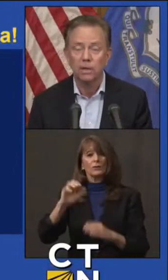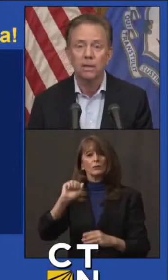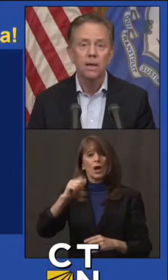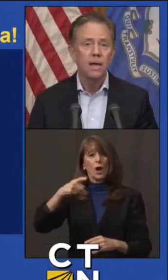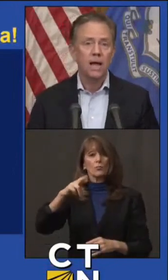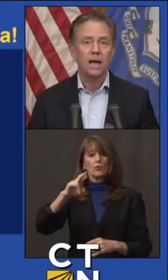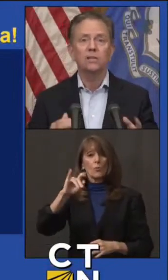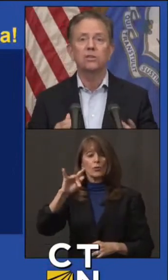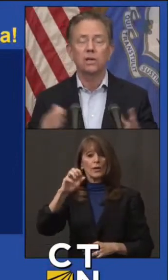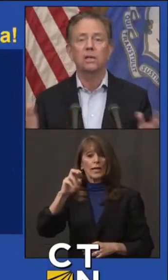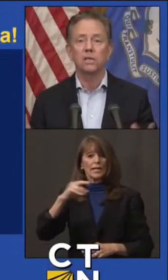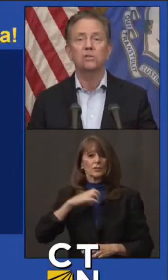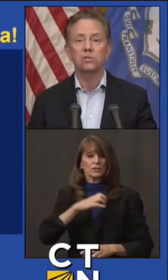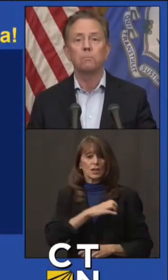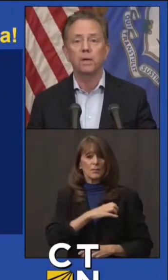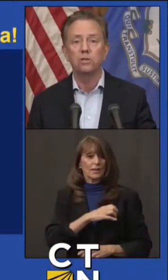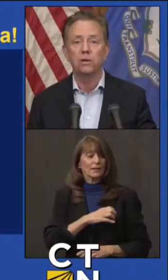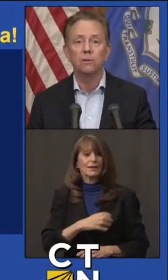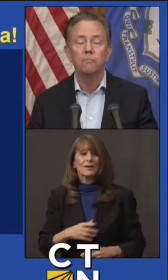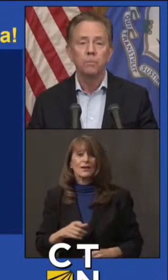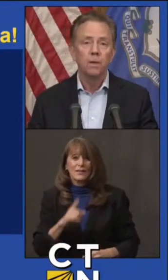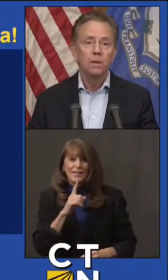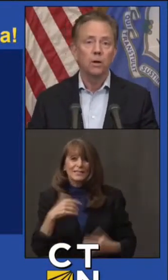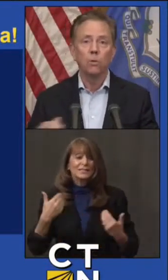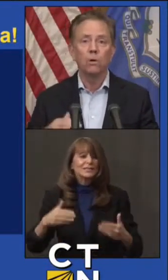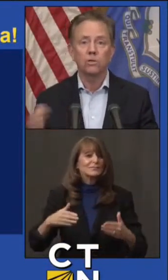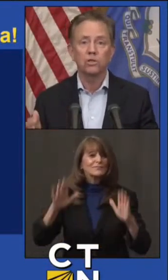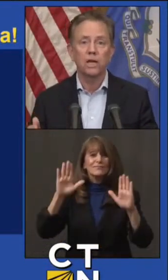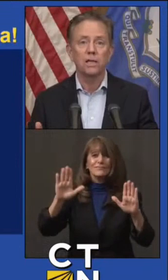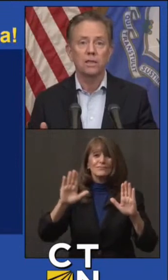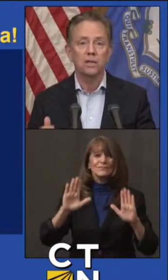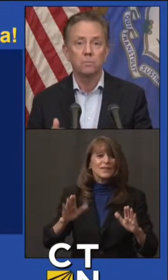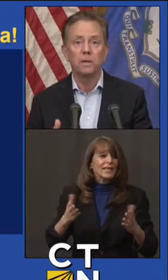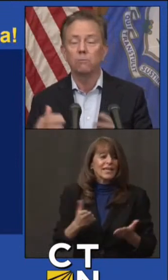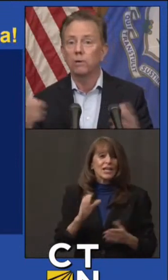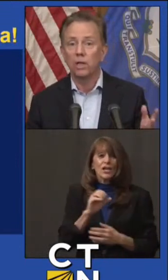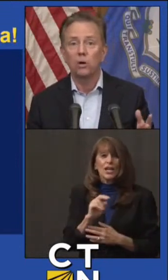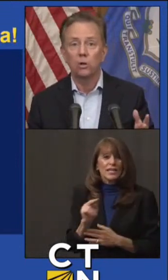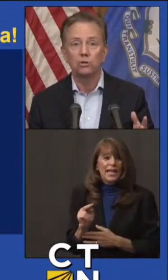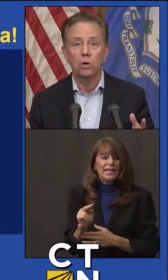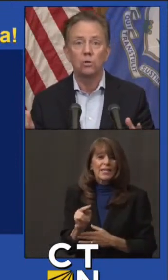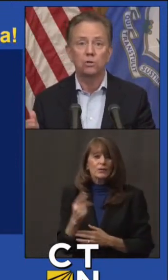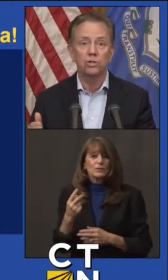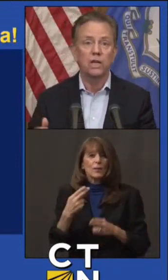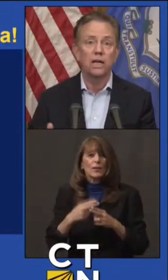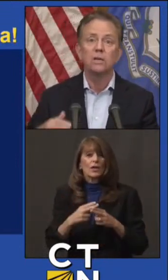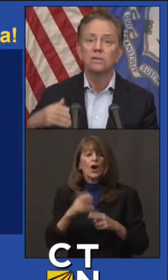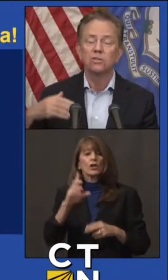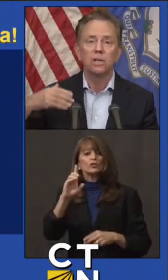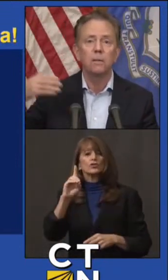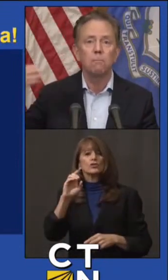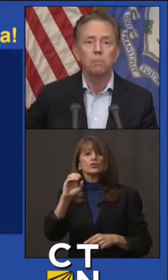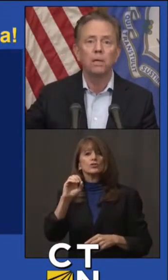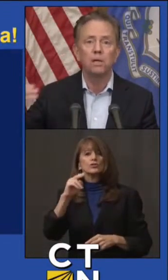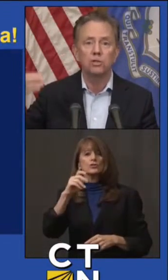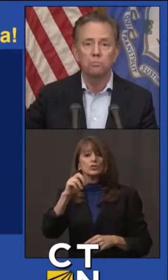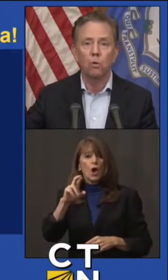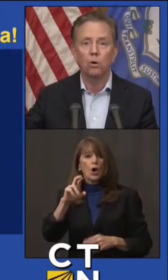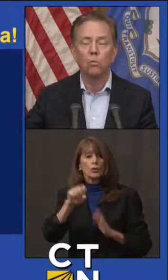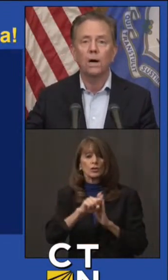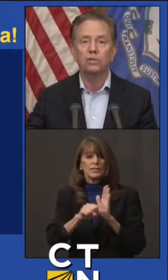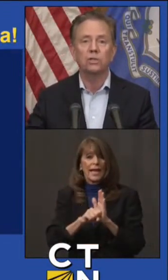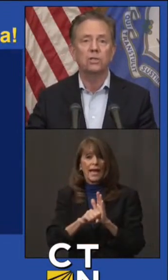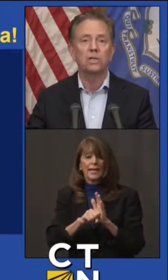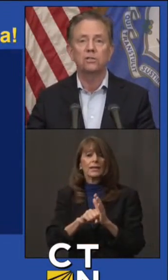Committee. And I got to tell you, this is a big deal. You know, we're a state that has been what they call a donor state, sending billions more